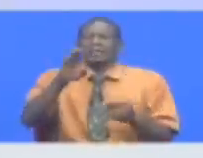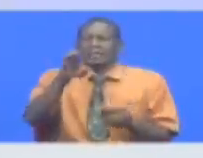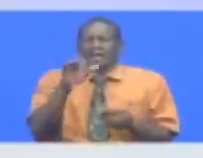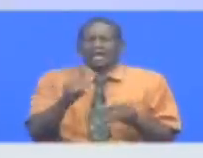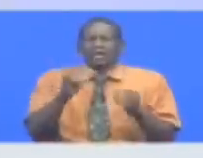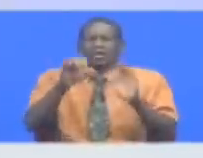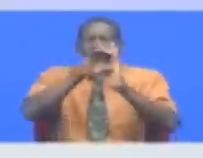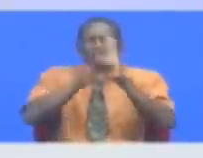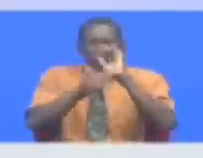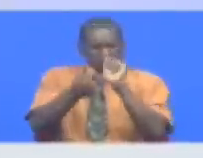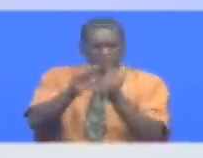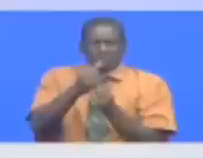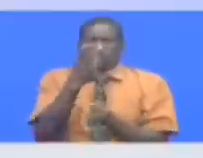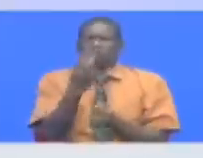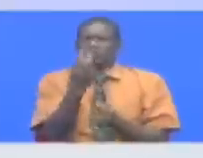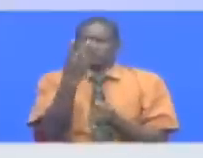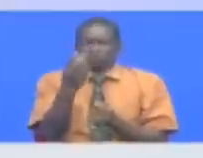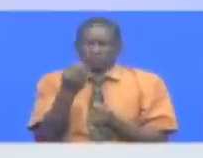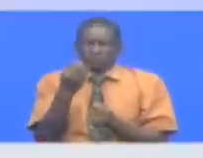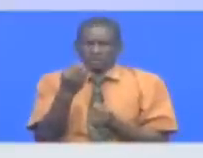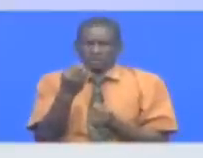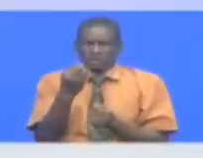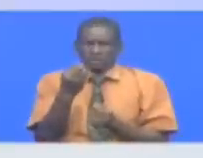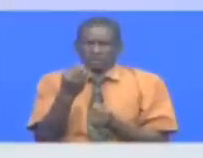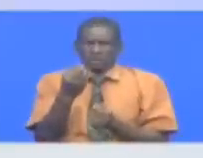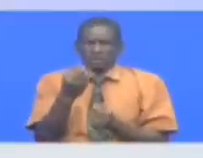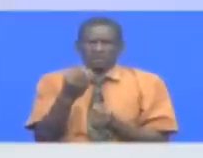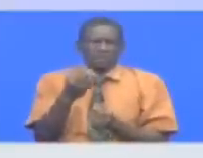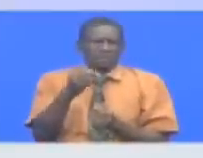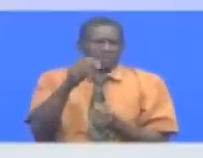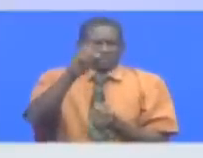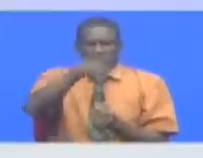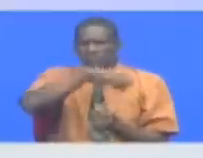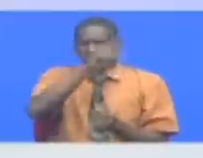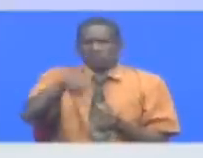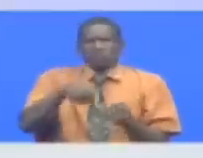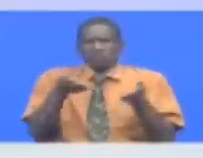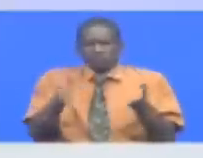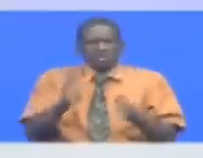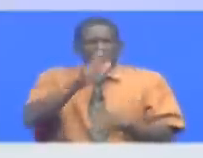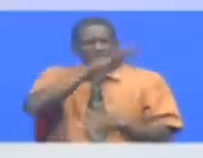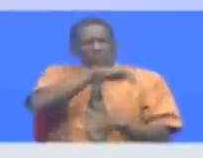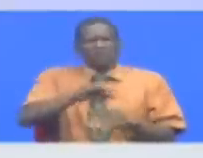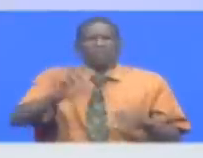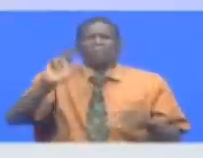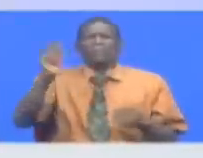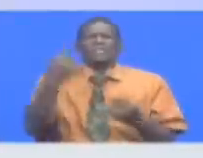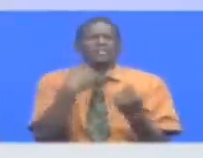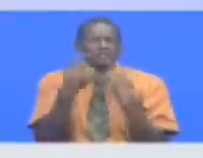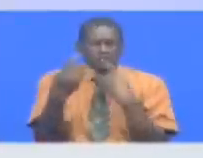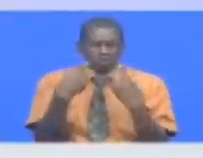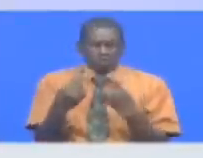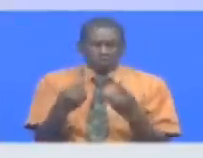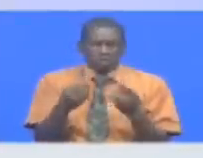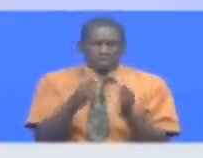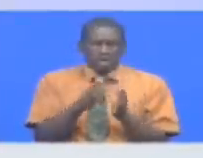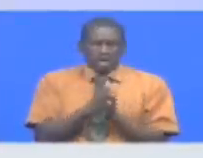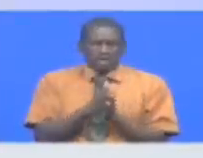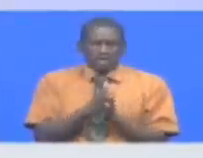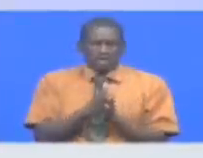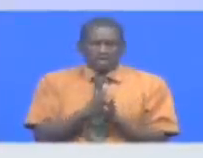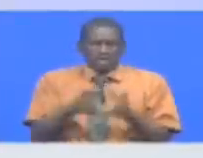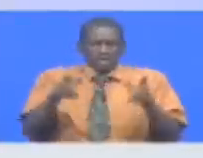Amendment 2020 bill illegal. This evening, the president broke his silence. He invited the